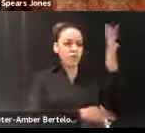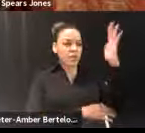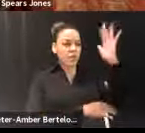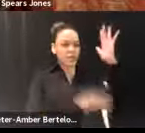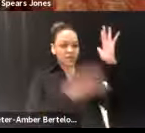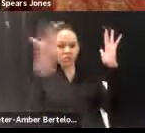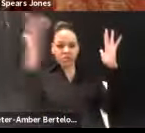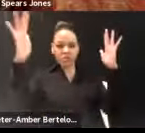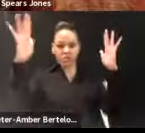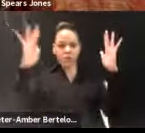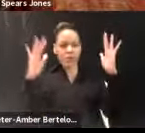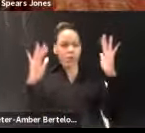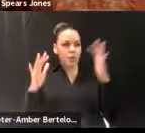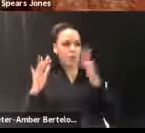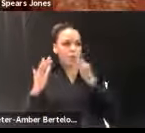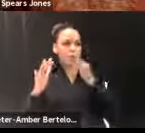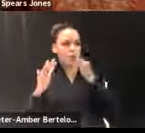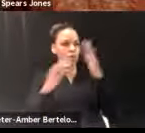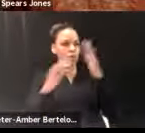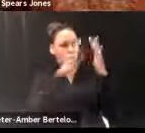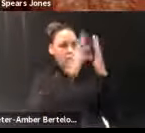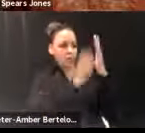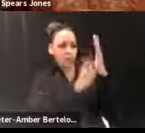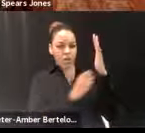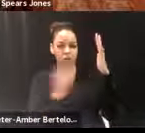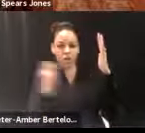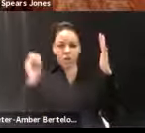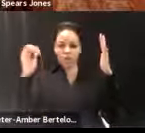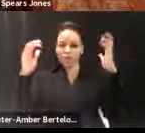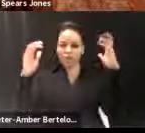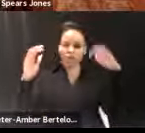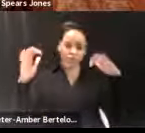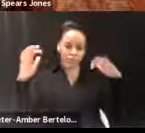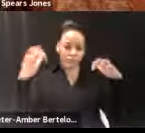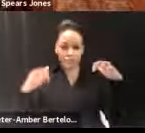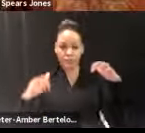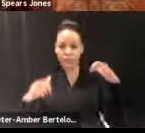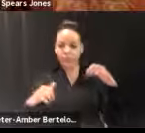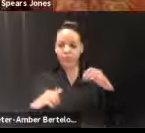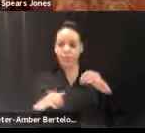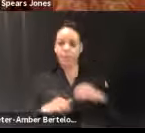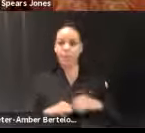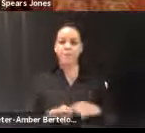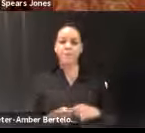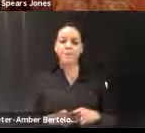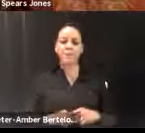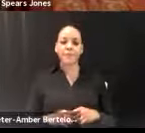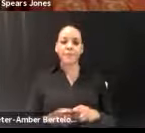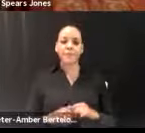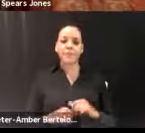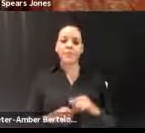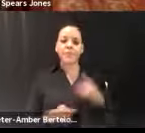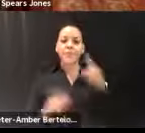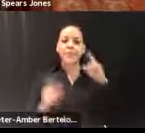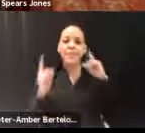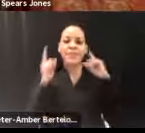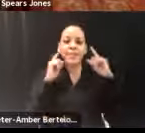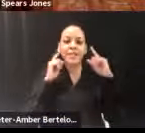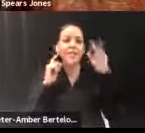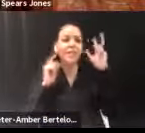bare. Our eyes prowl fence edges for morning glory vines. Our ears gallop from